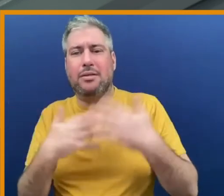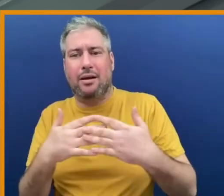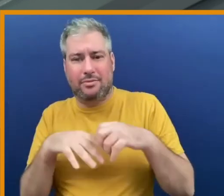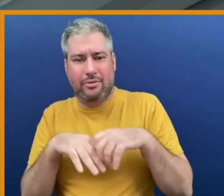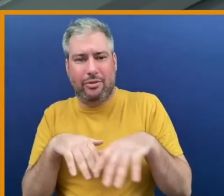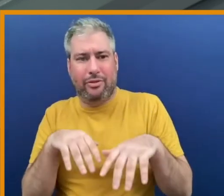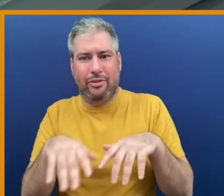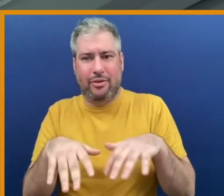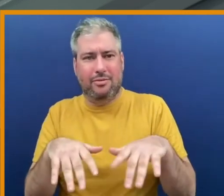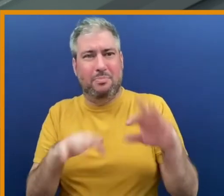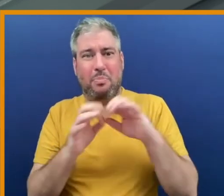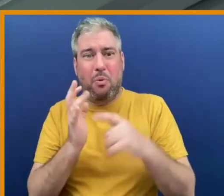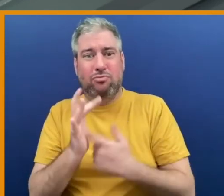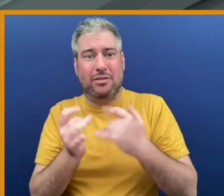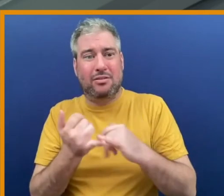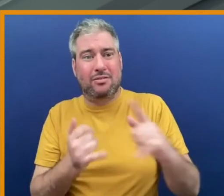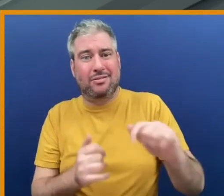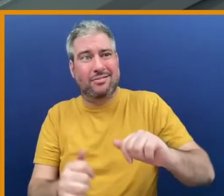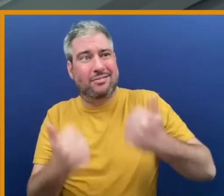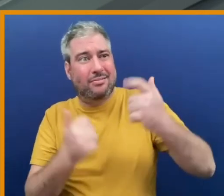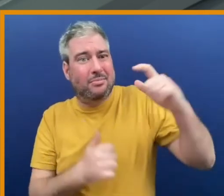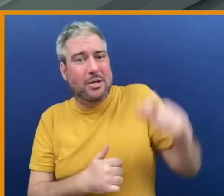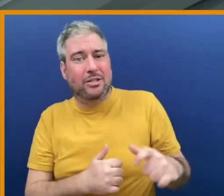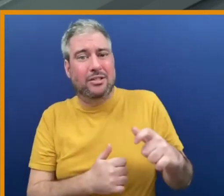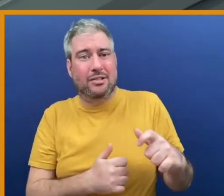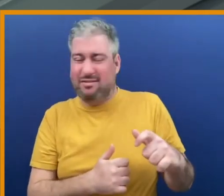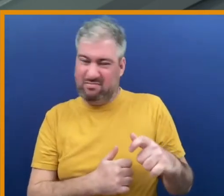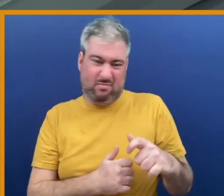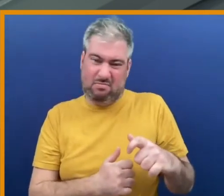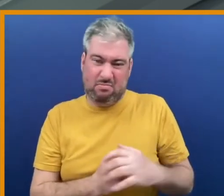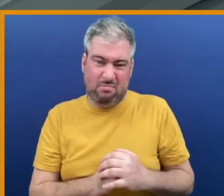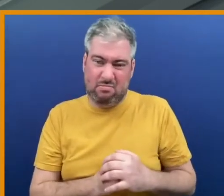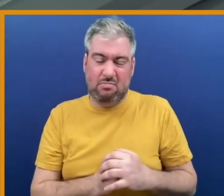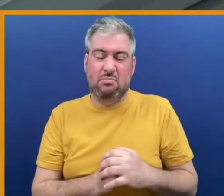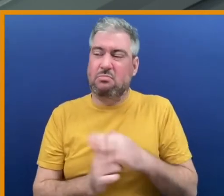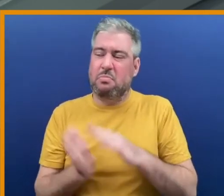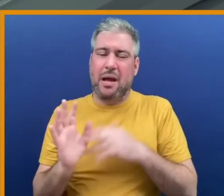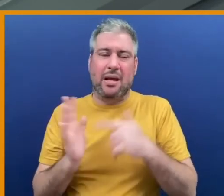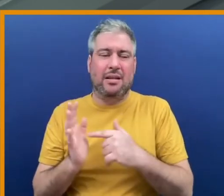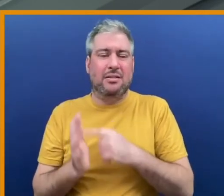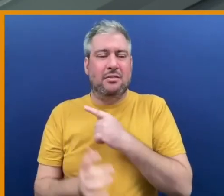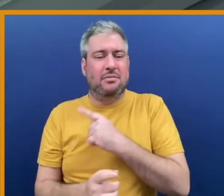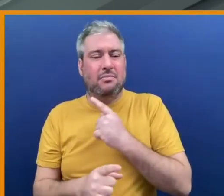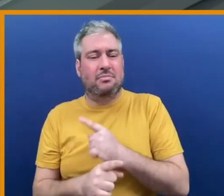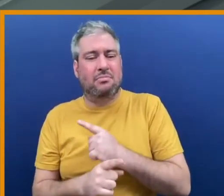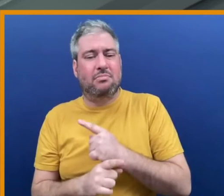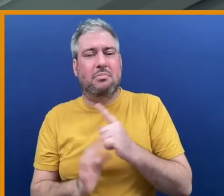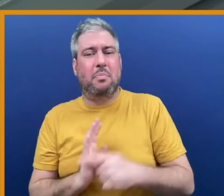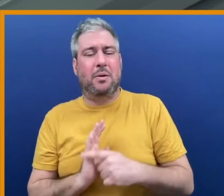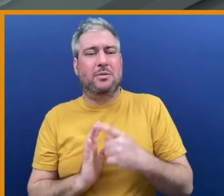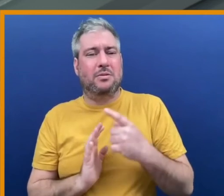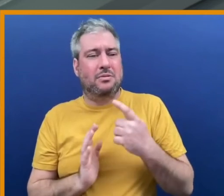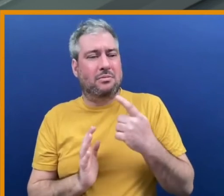Matt's very touching story rightly highlights this. And then we moved to James Bailey from Breckland in southwest